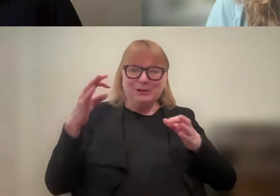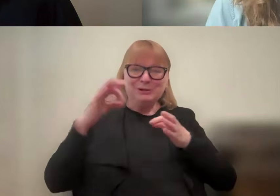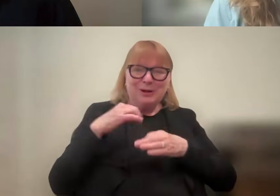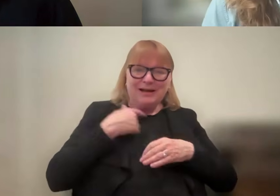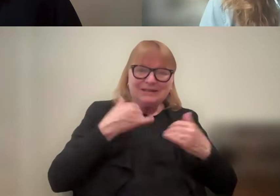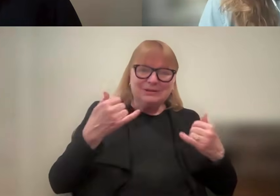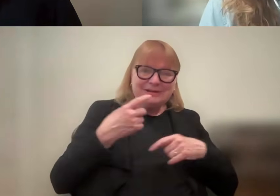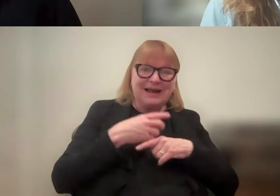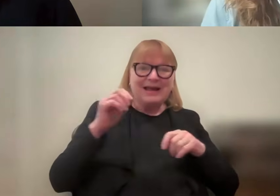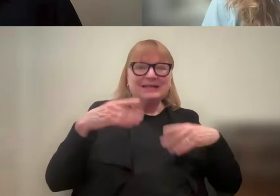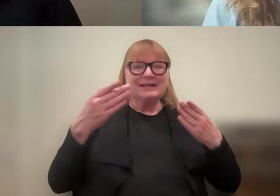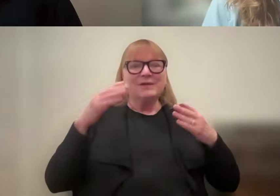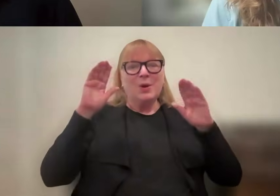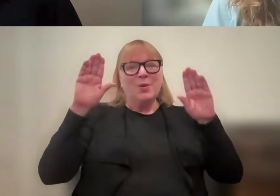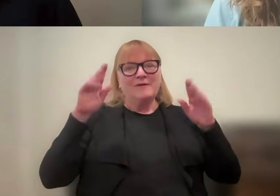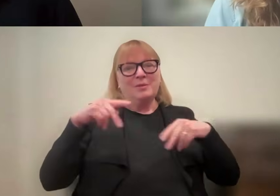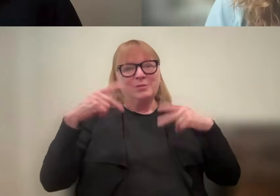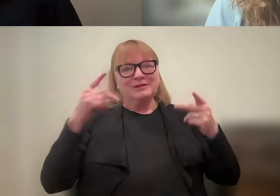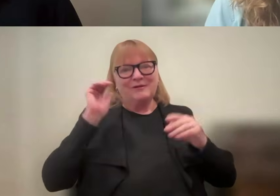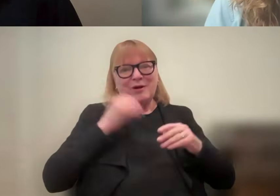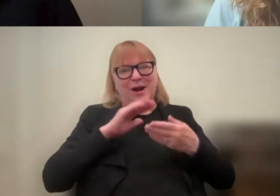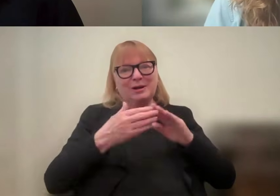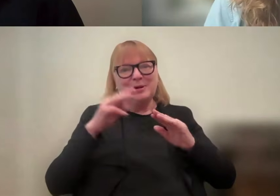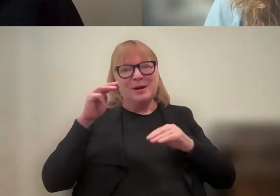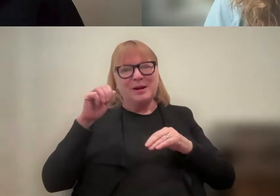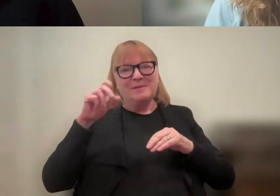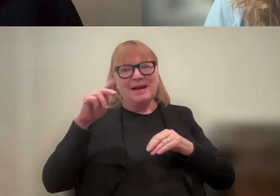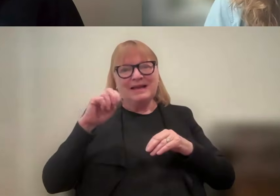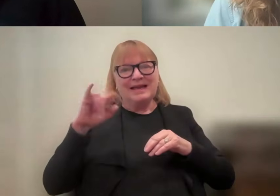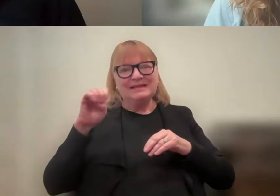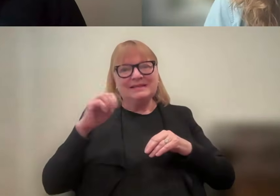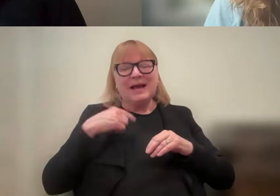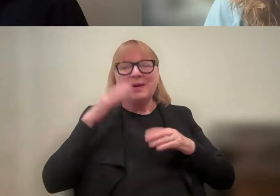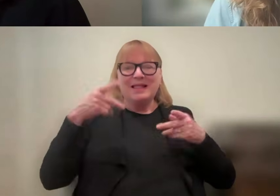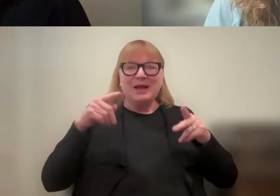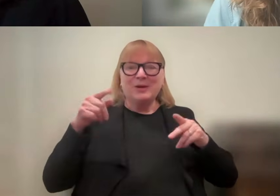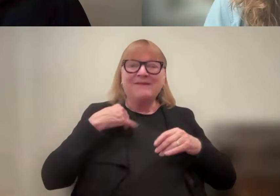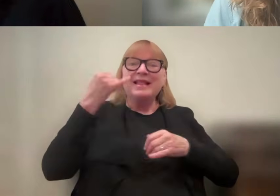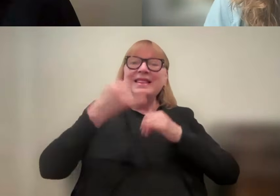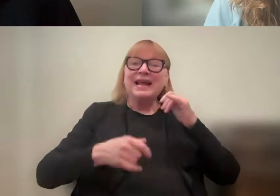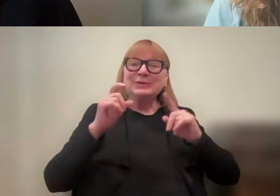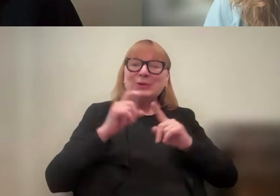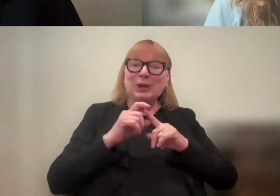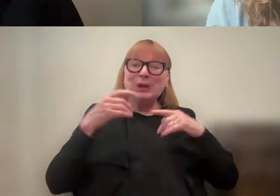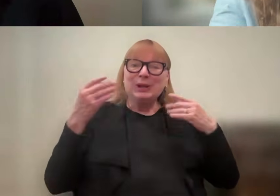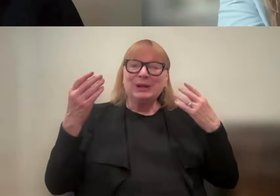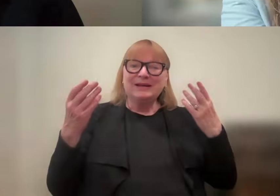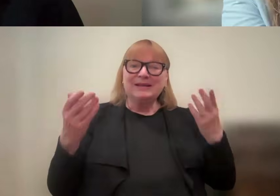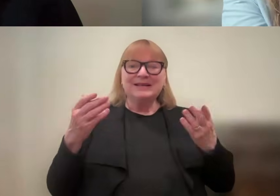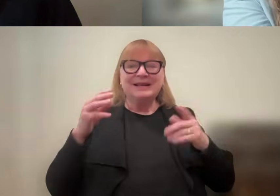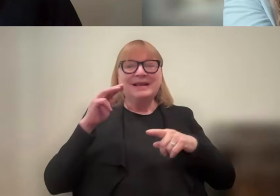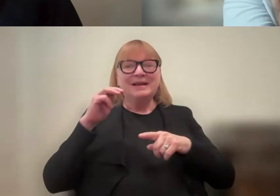us today and deliver this wonderful presentation for our community, Mackenzie. I'm going to let you have the last word.